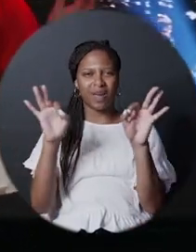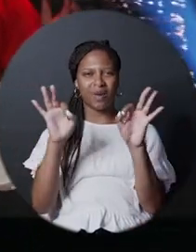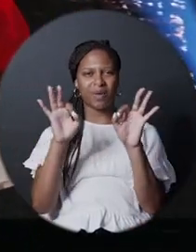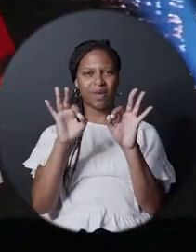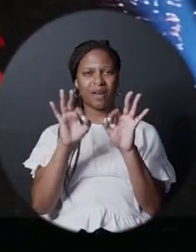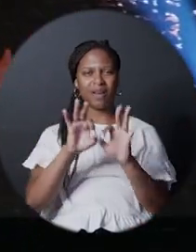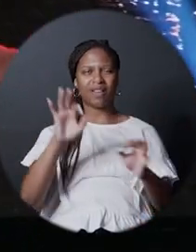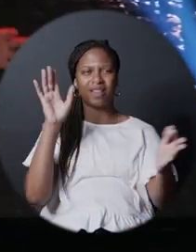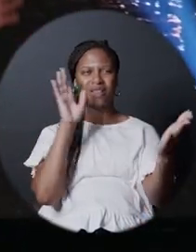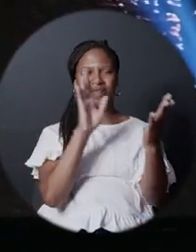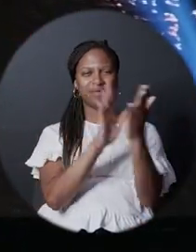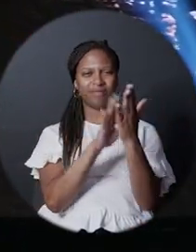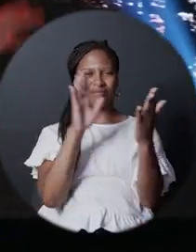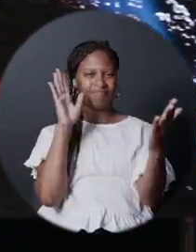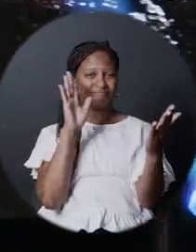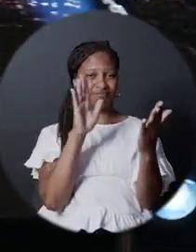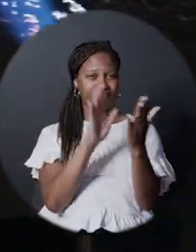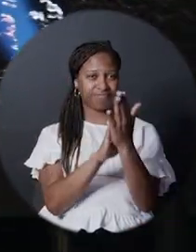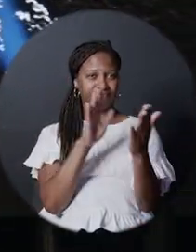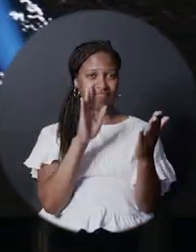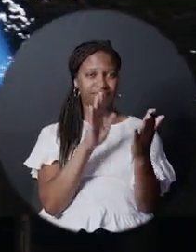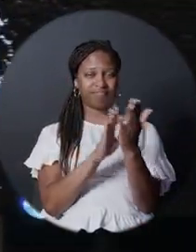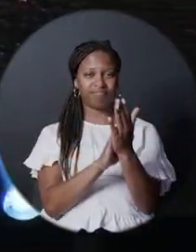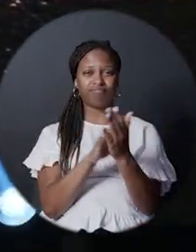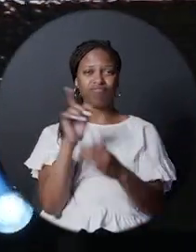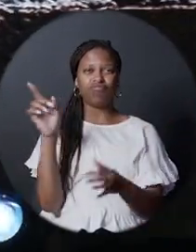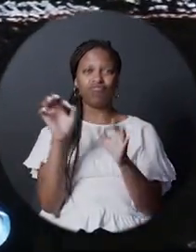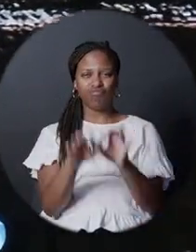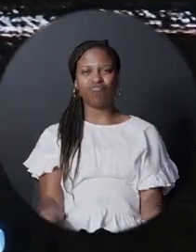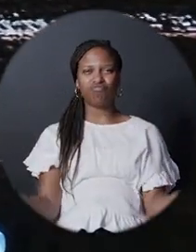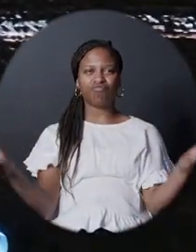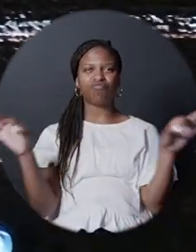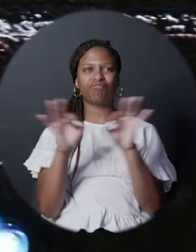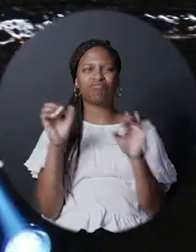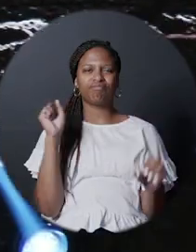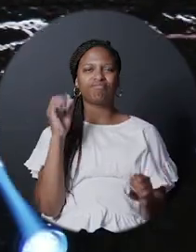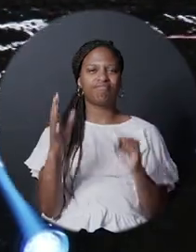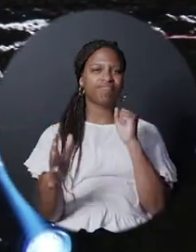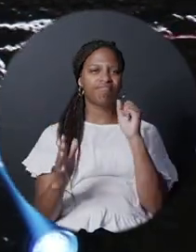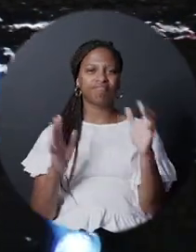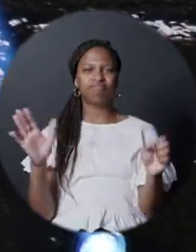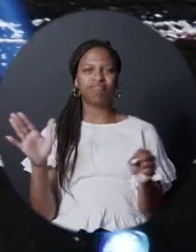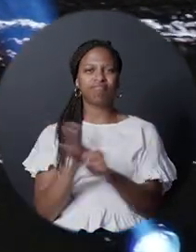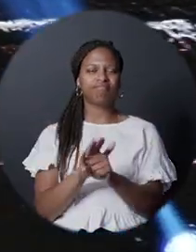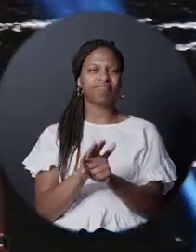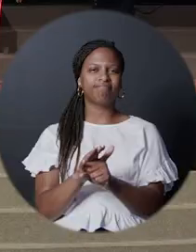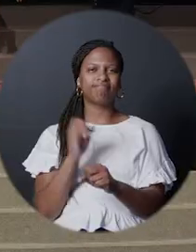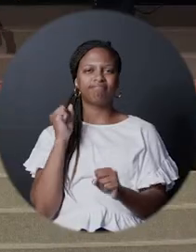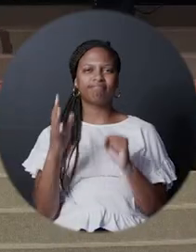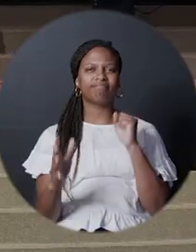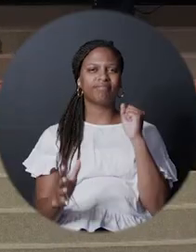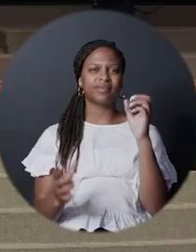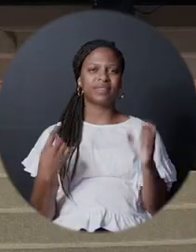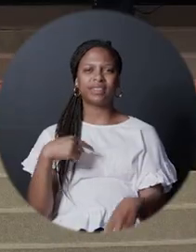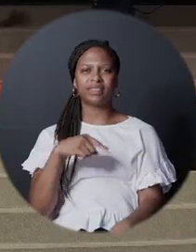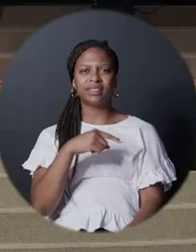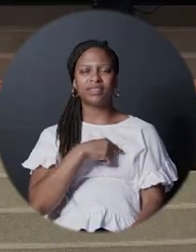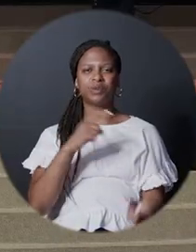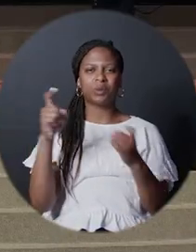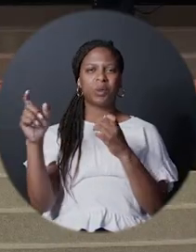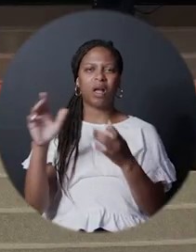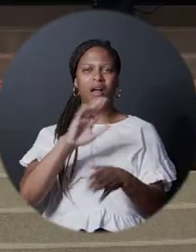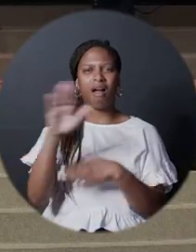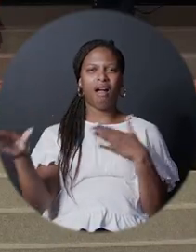You alone, you by yourself are worthy. Come on, sing it with your full voice. We give